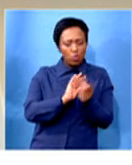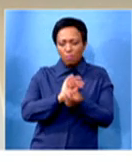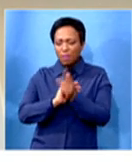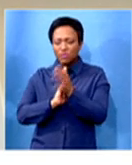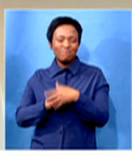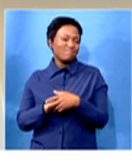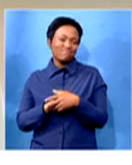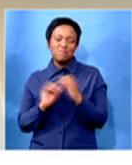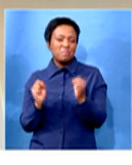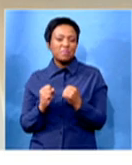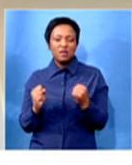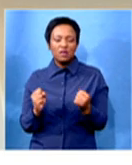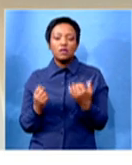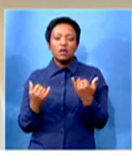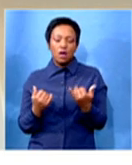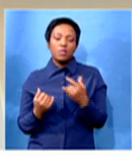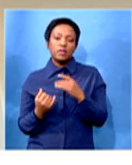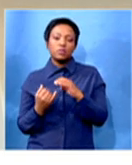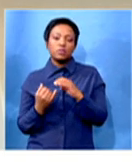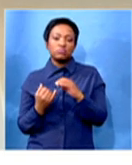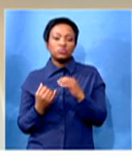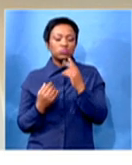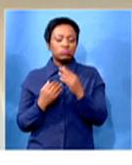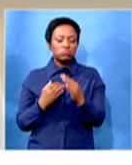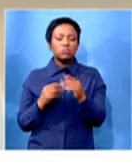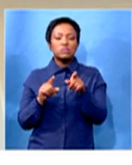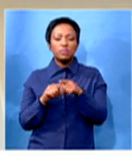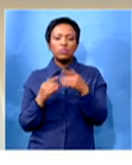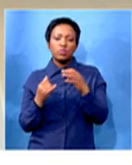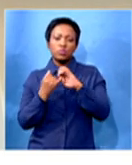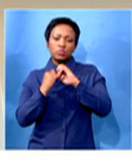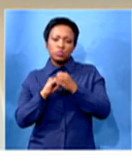I think it's important now to really continue those